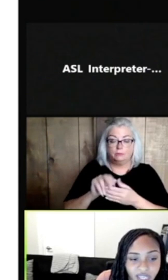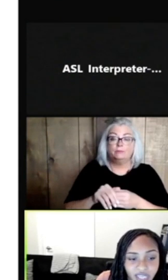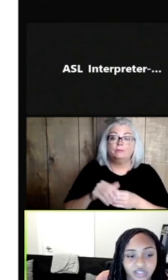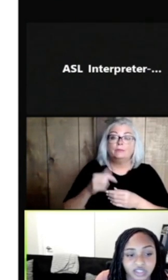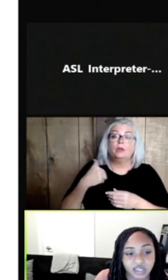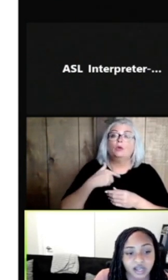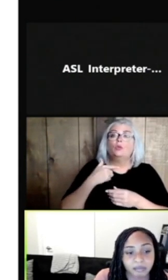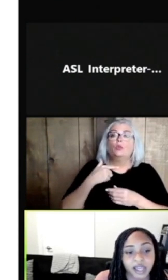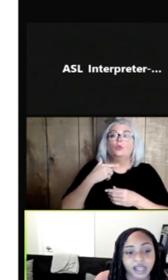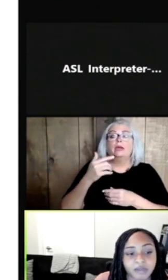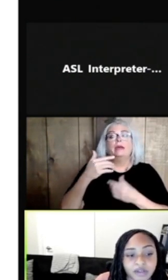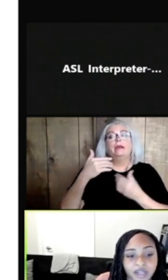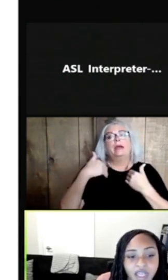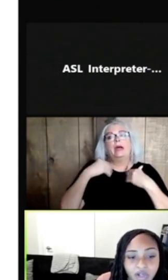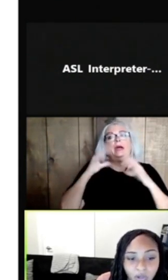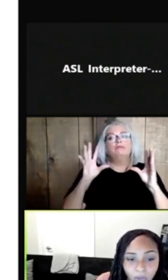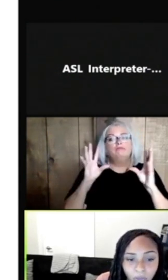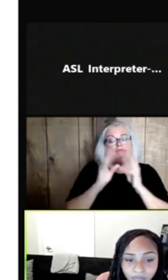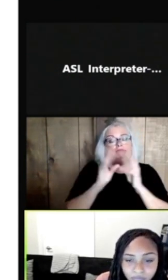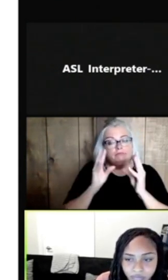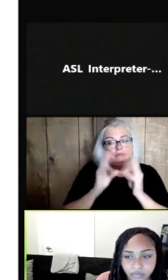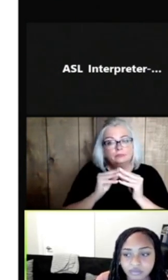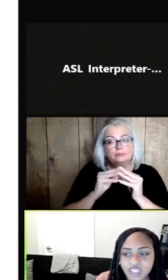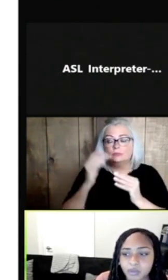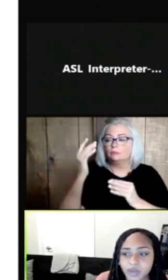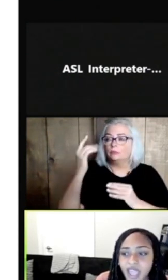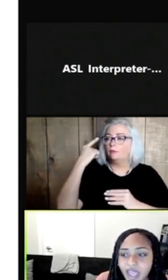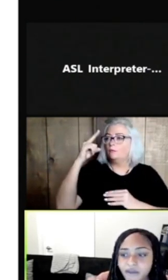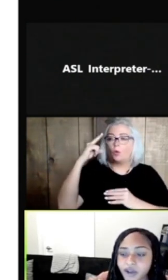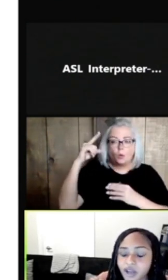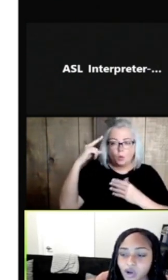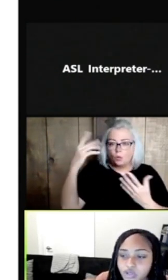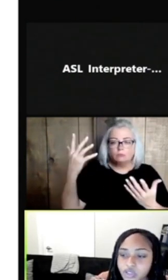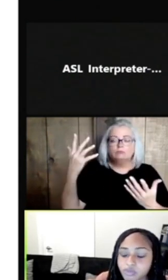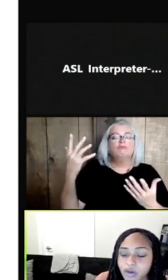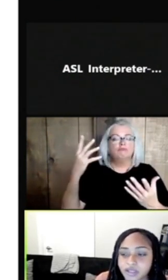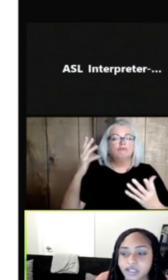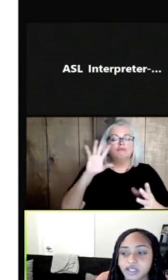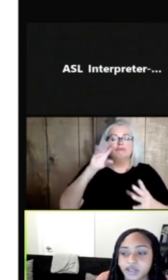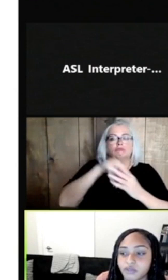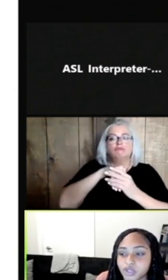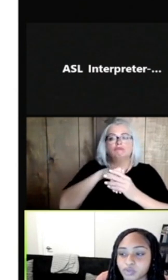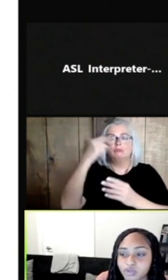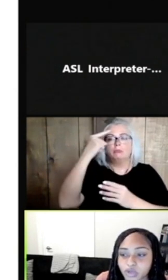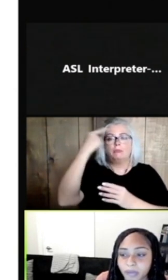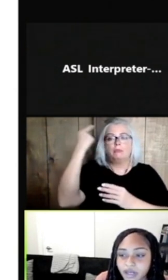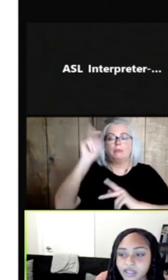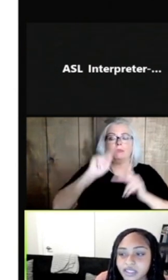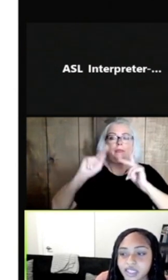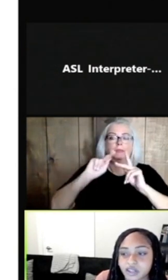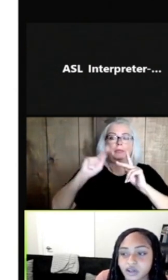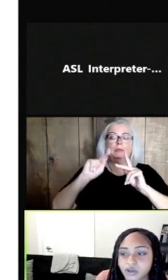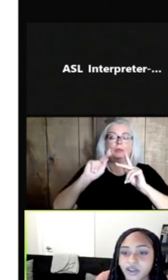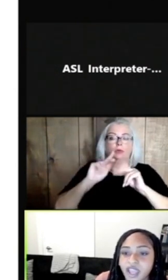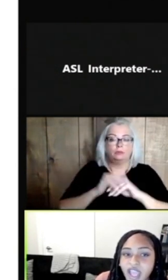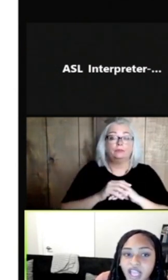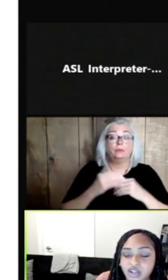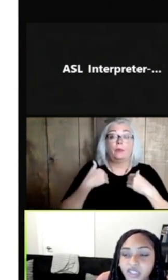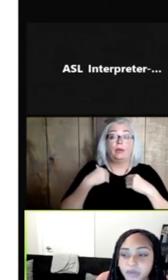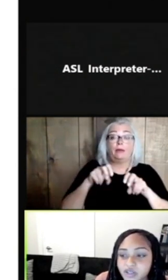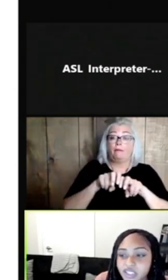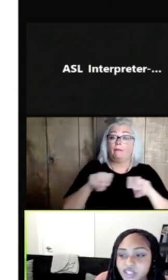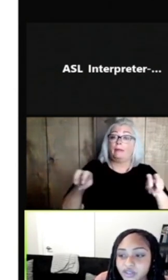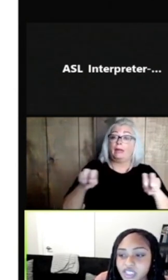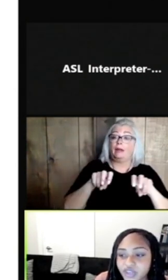to engage the Black community as a whole. We have culturally representative individuals or panelists that serve as